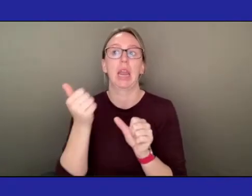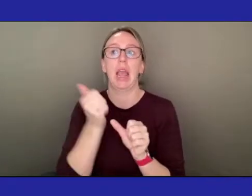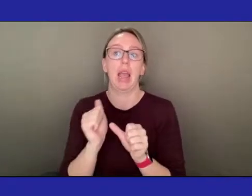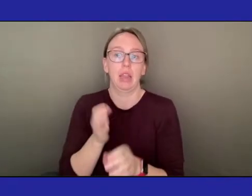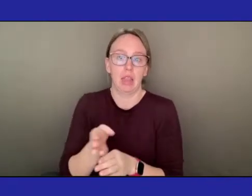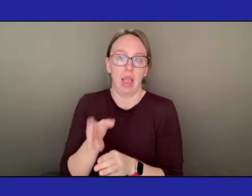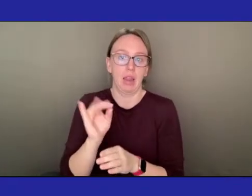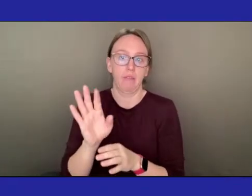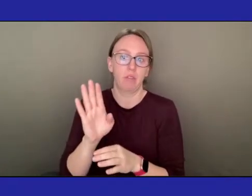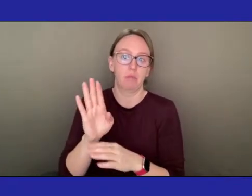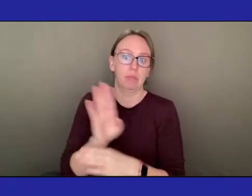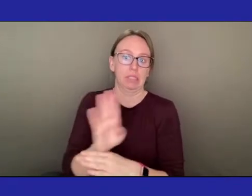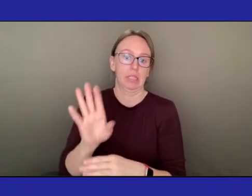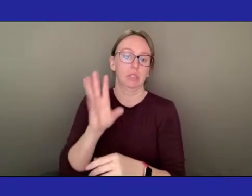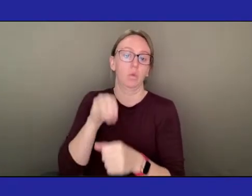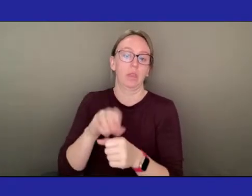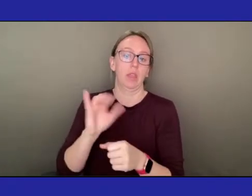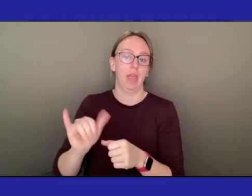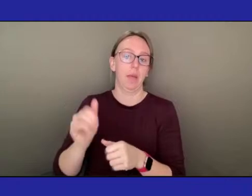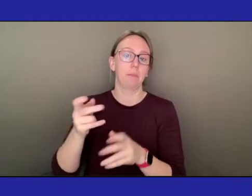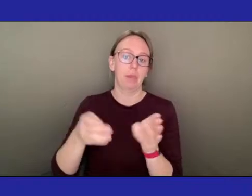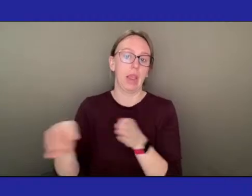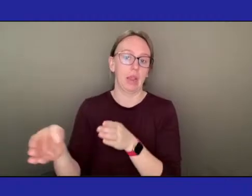plan. Thank you.